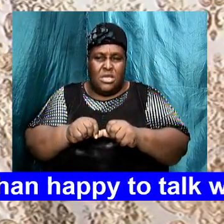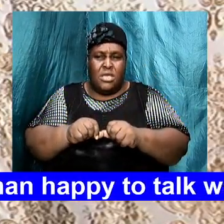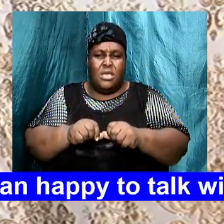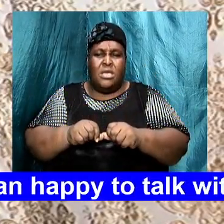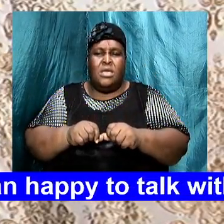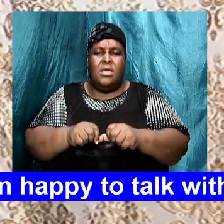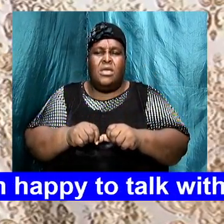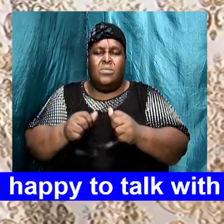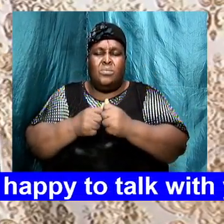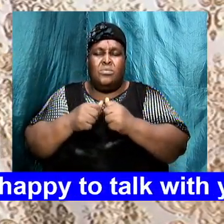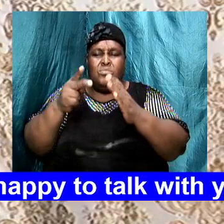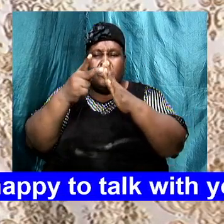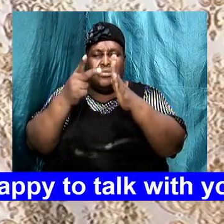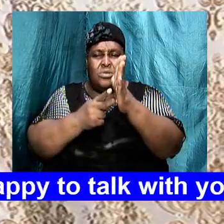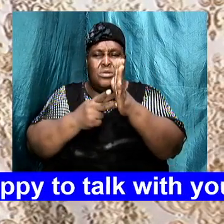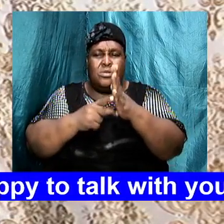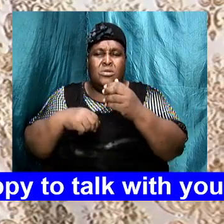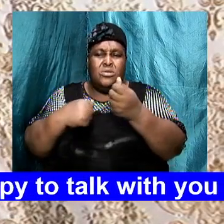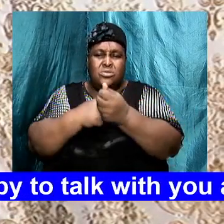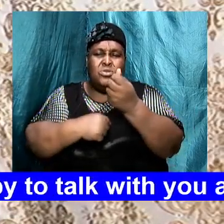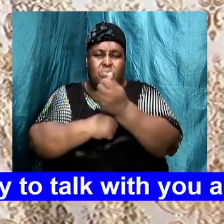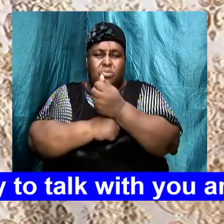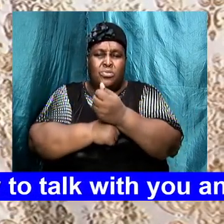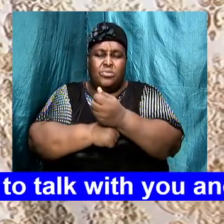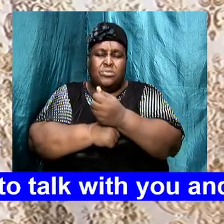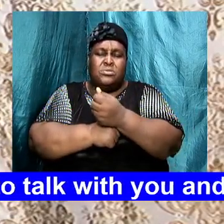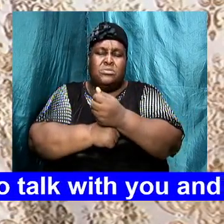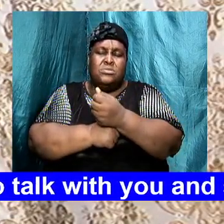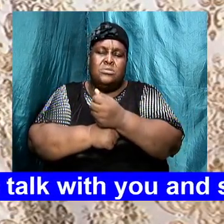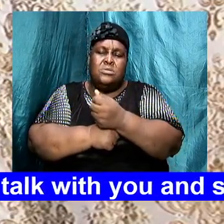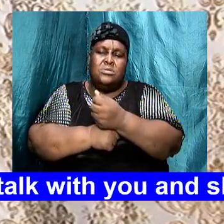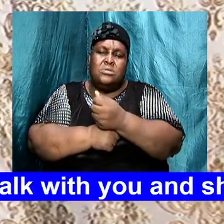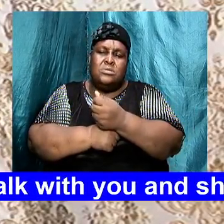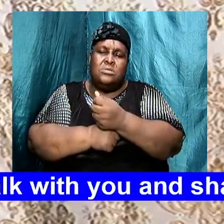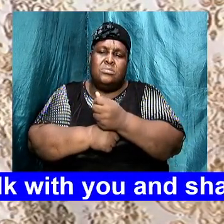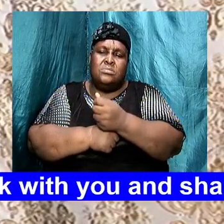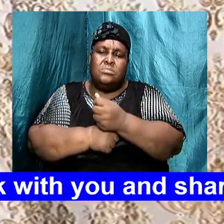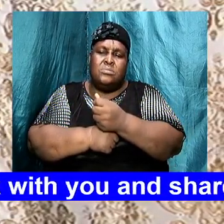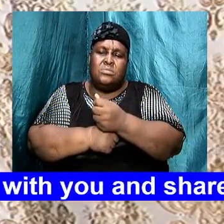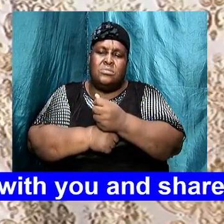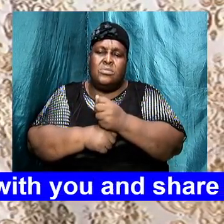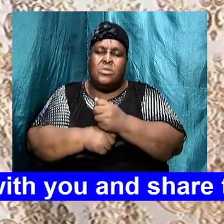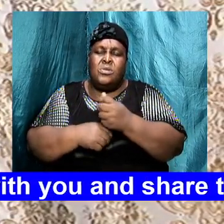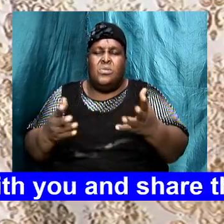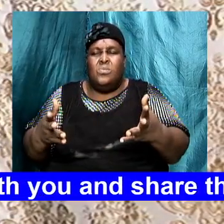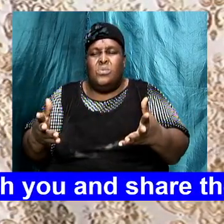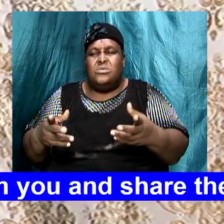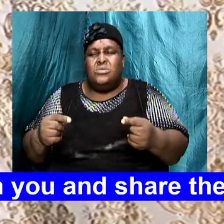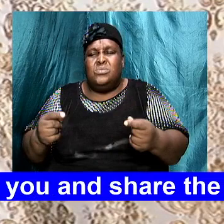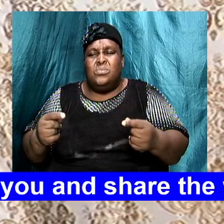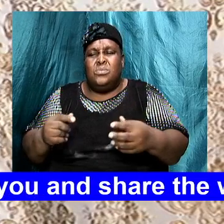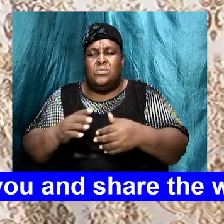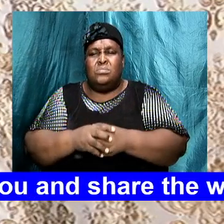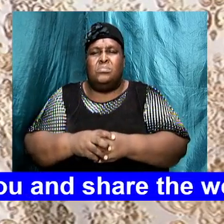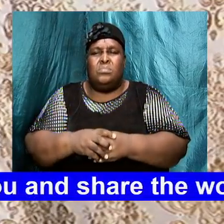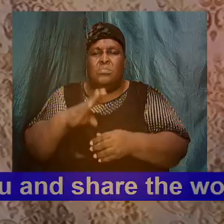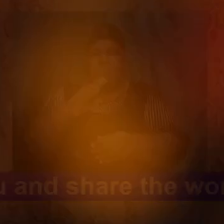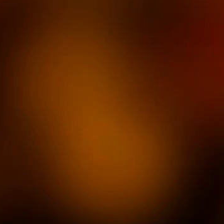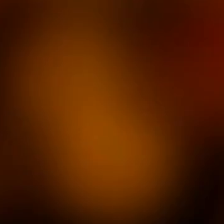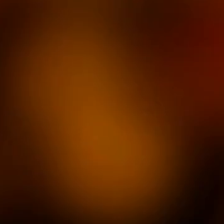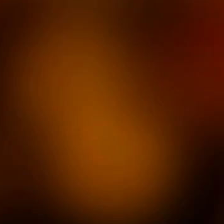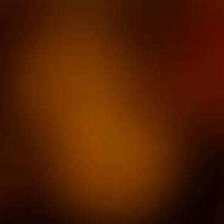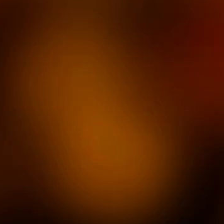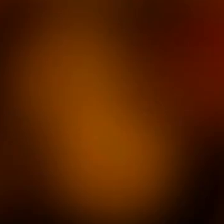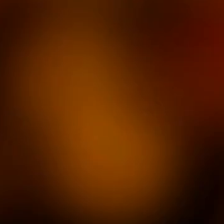the cause. Amen. God bless you one more time in the name of our Lord Jesus. Amen.